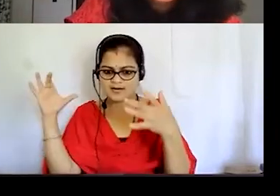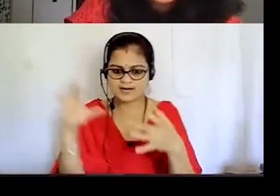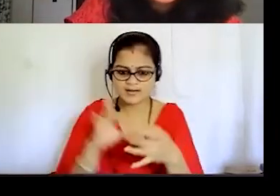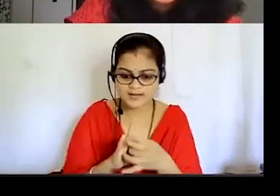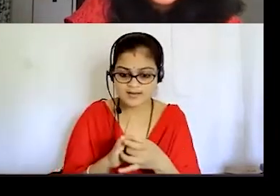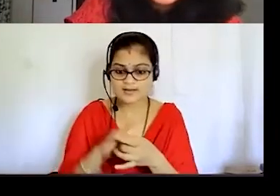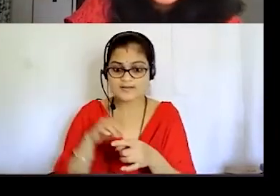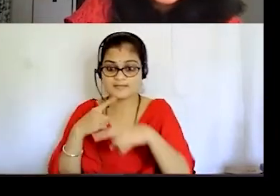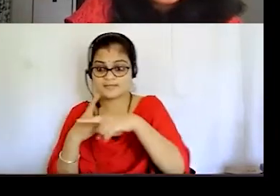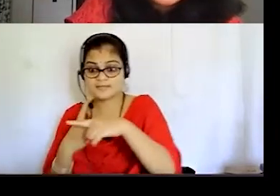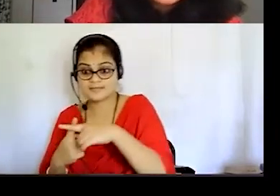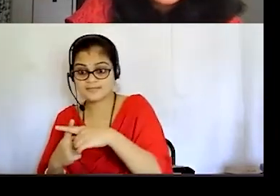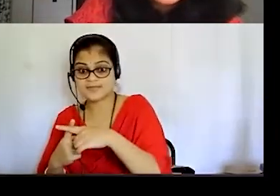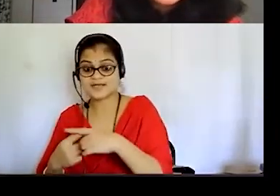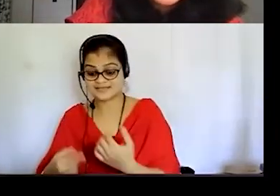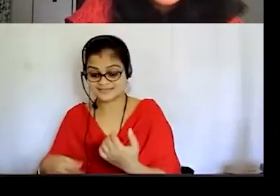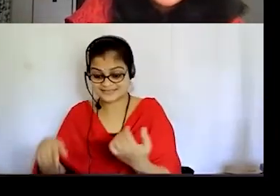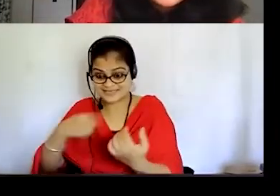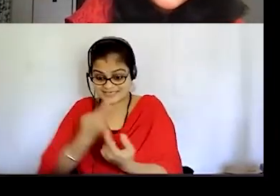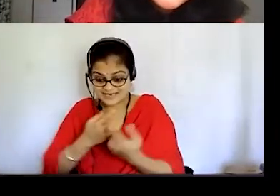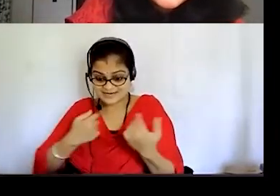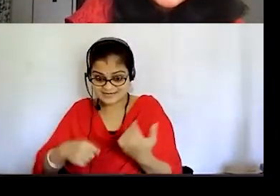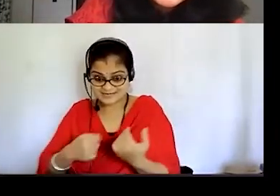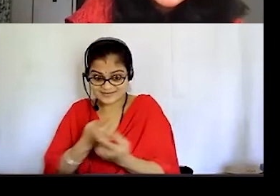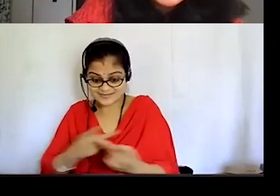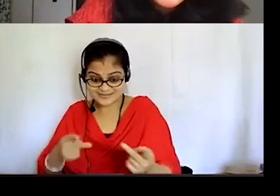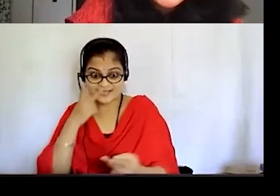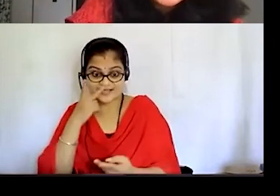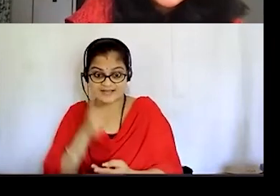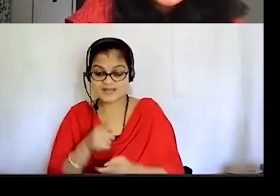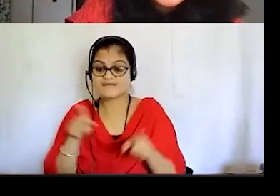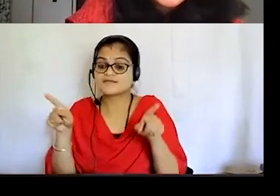instrumental music is equally powerful. On the slide is an